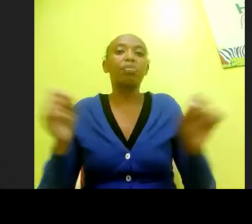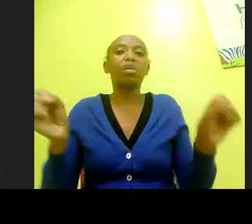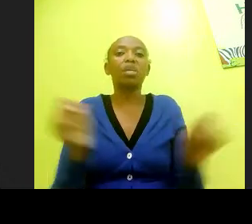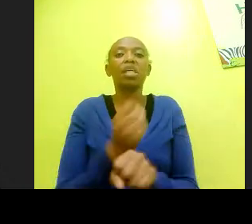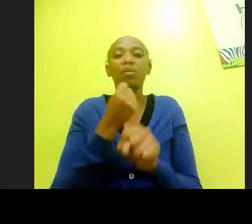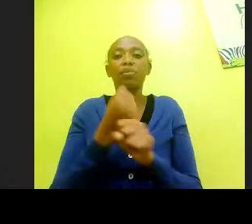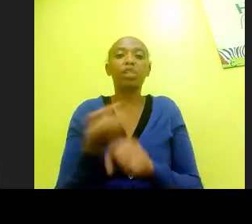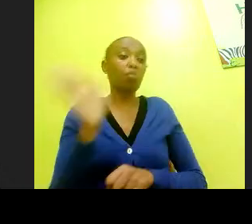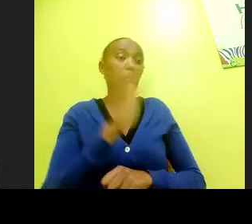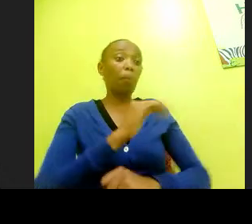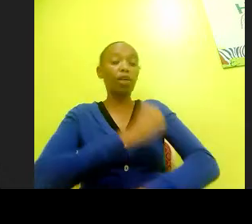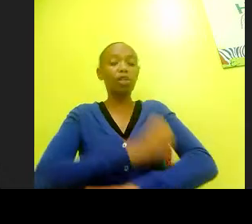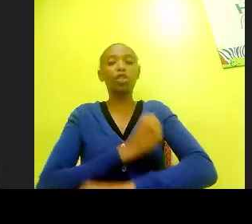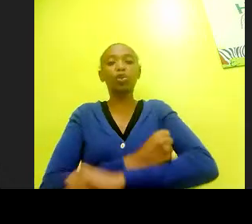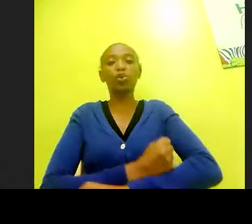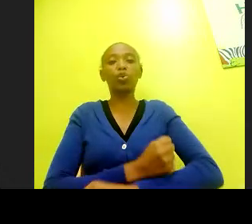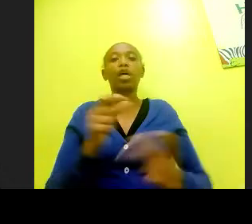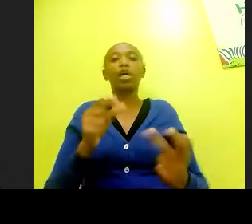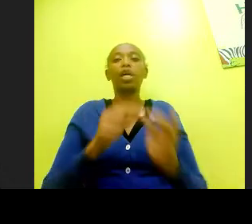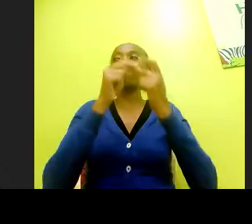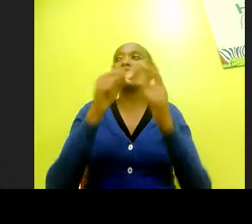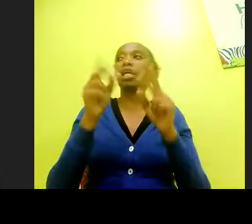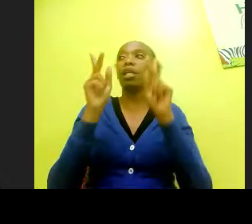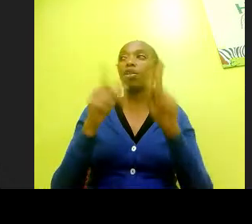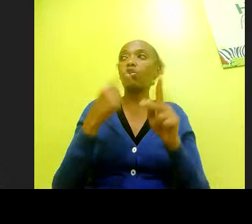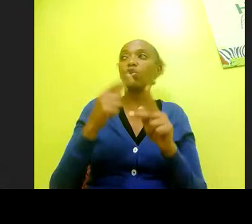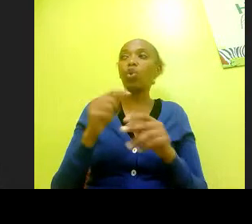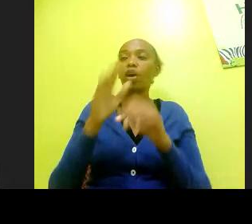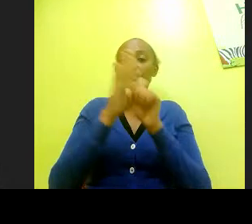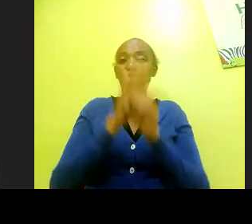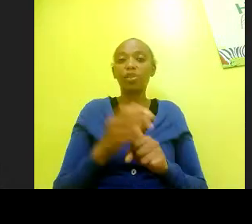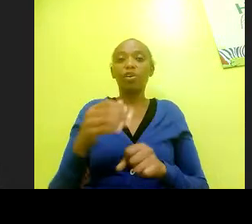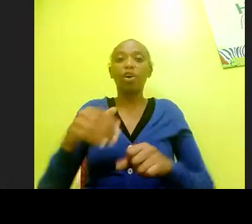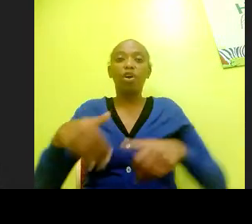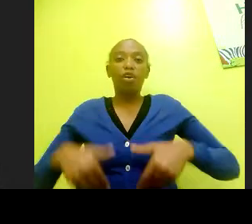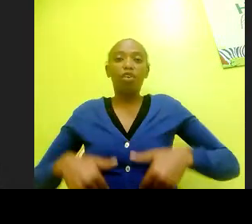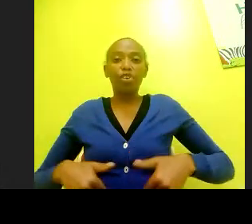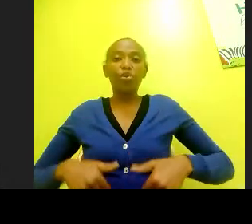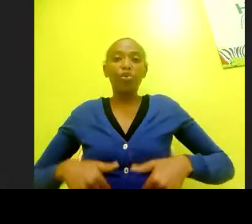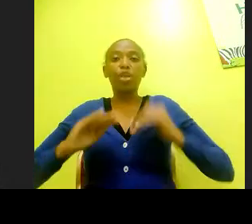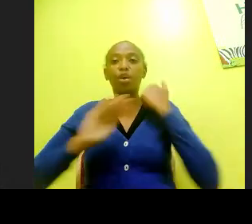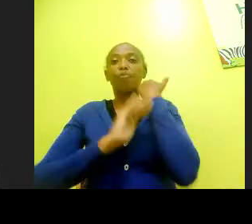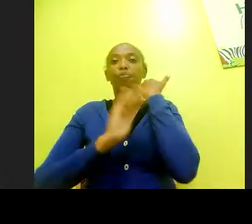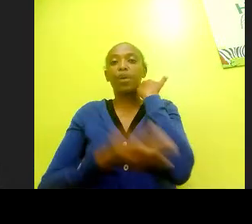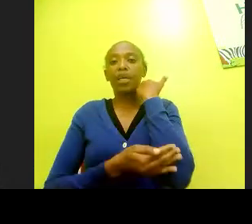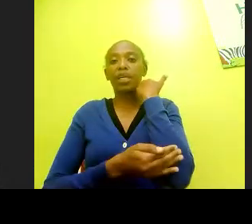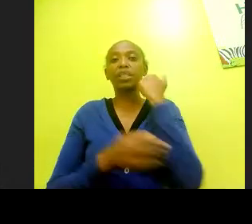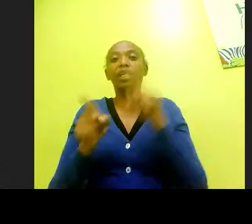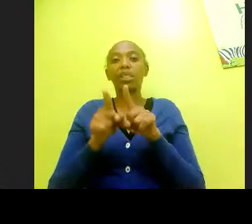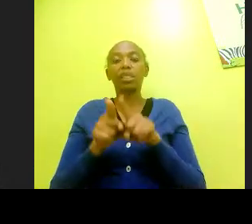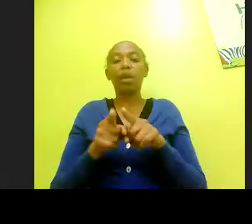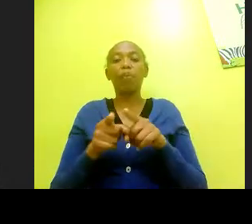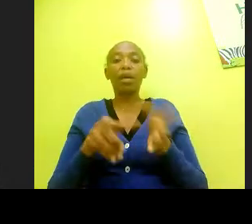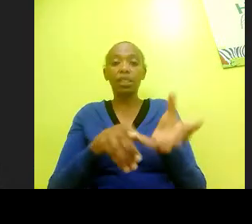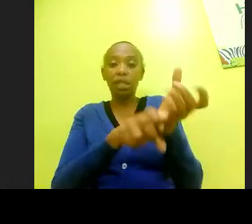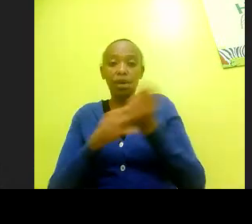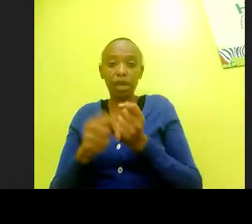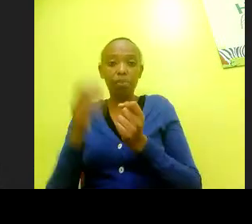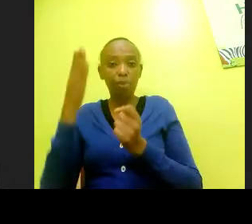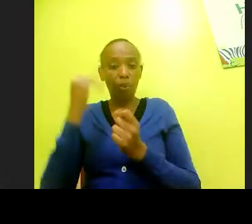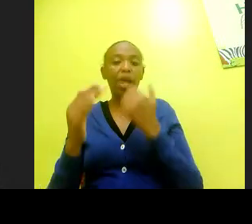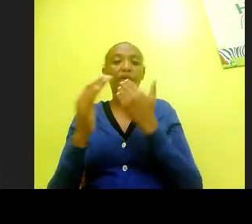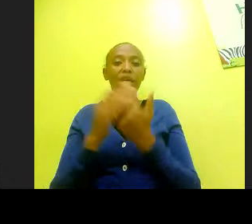to school, especially those that were victims of teenage pregnancy and sexual violence because of childcare